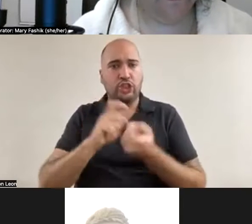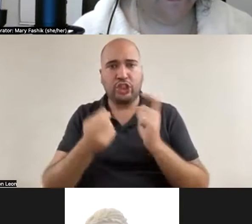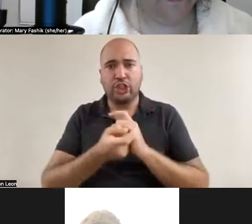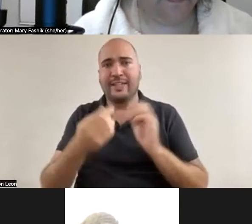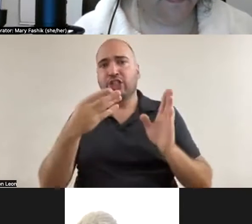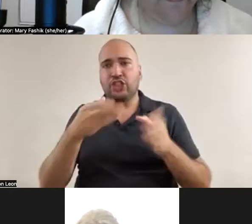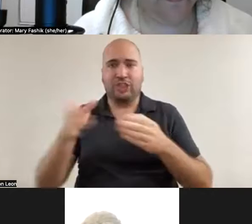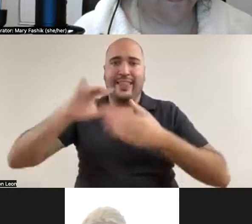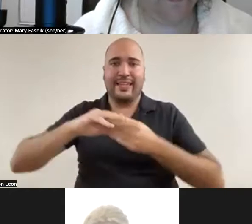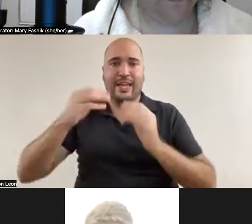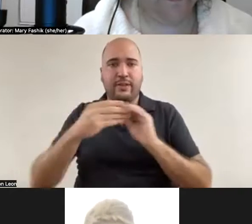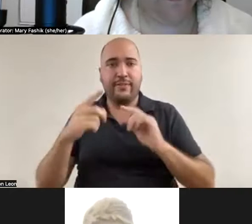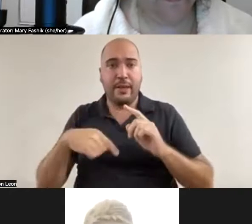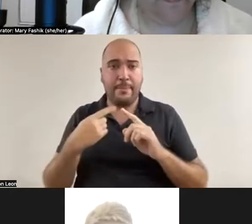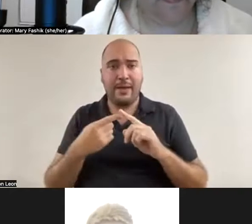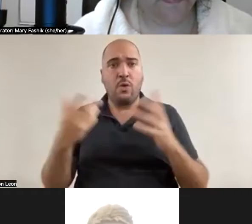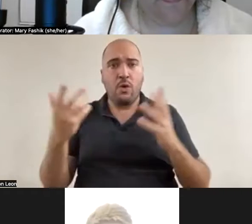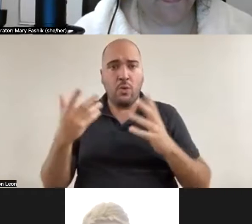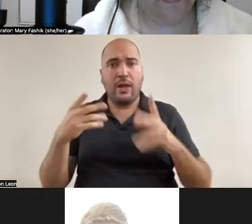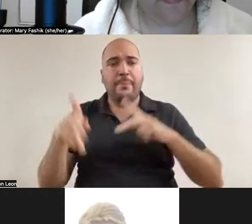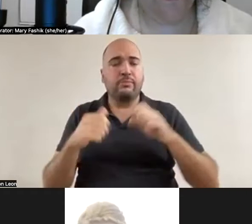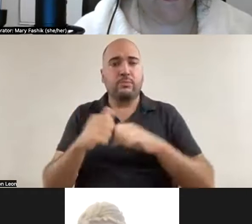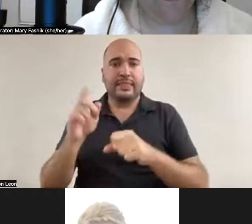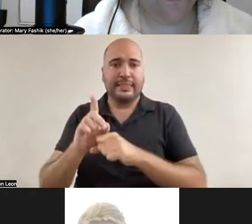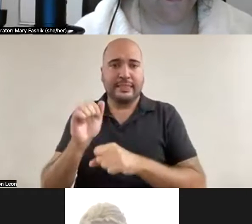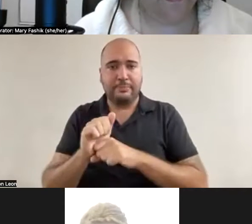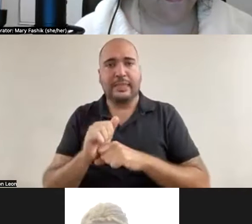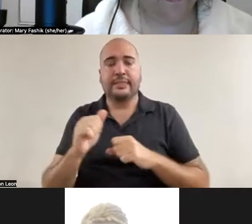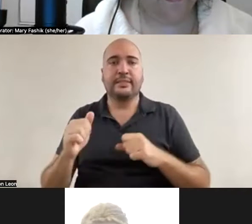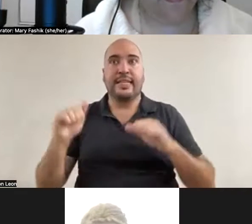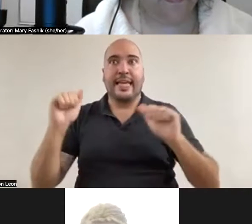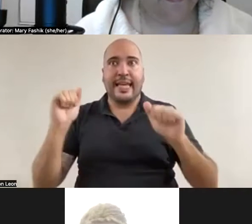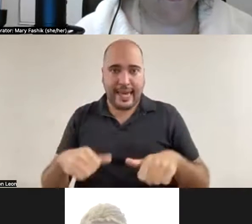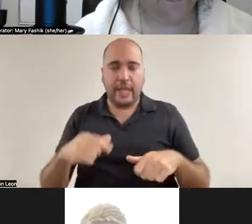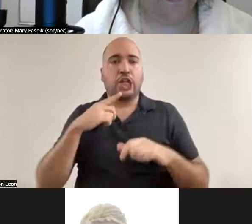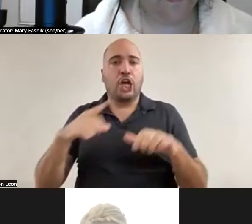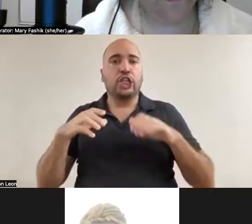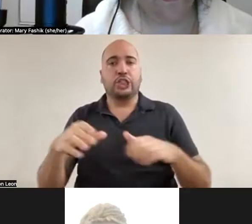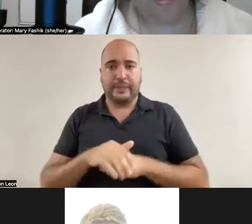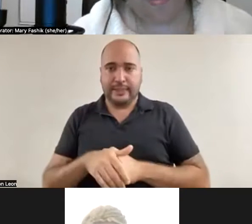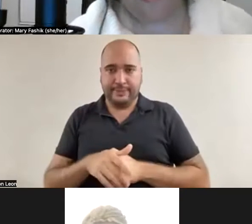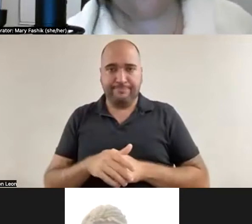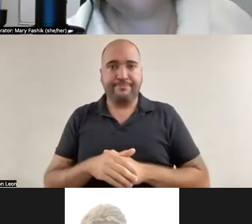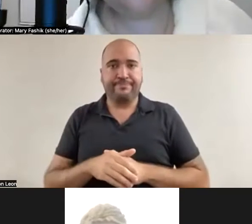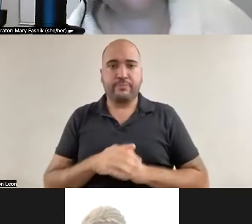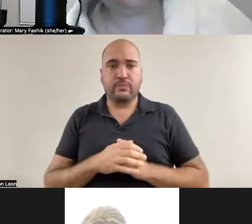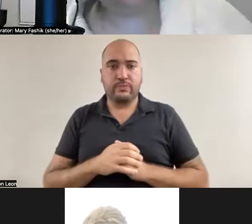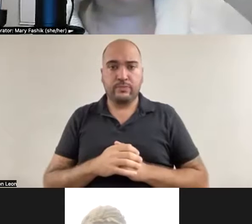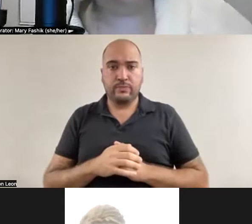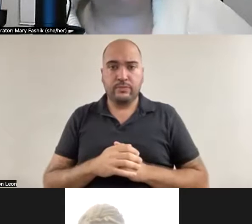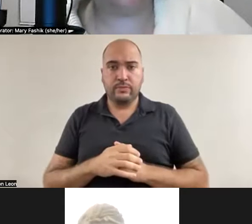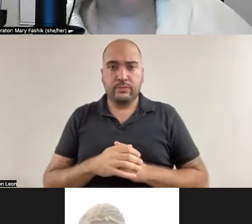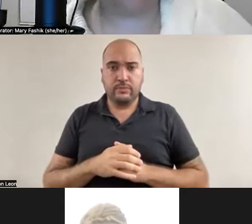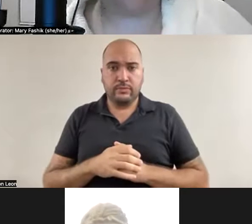shifting the narrative about what people with disabilities can and are doing. Do you